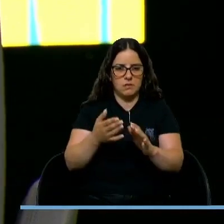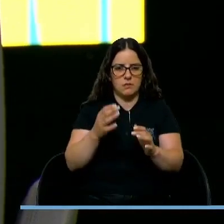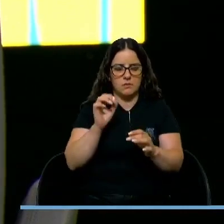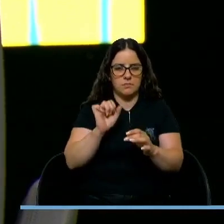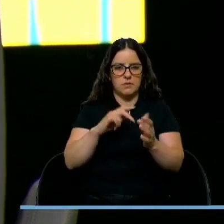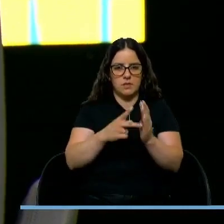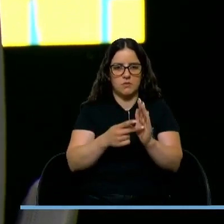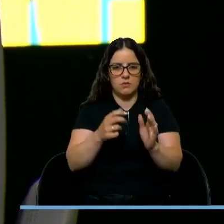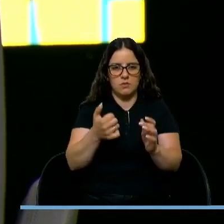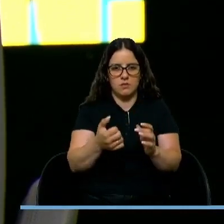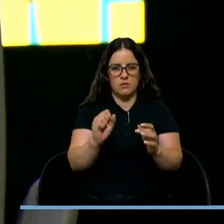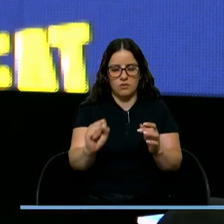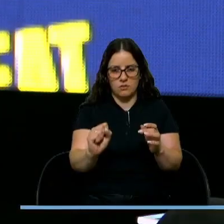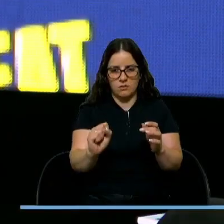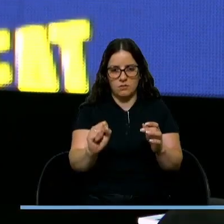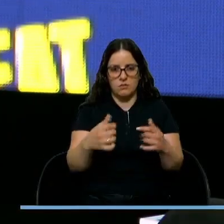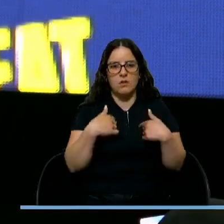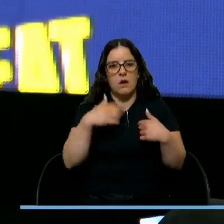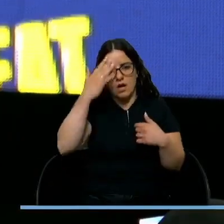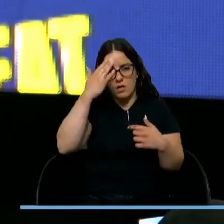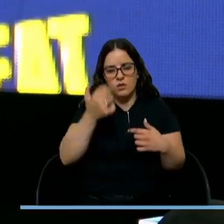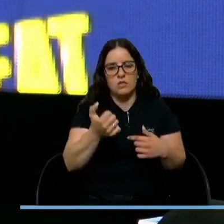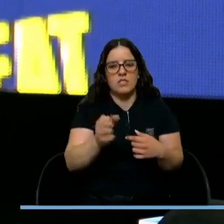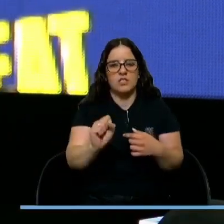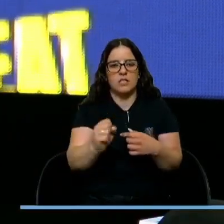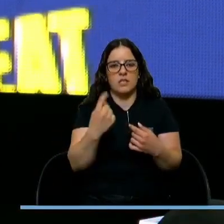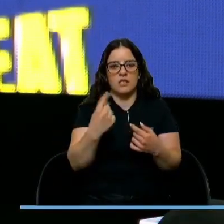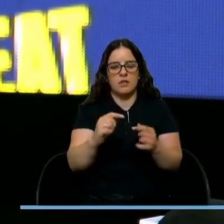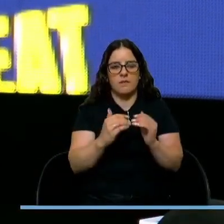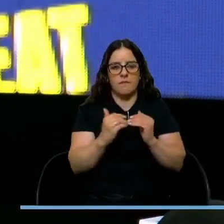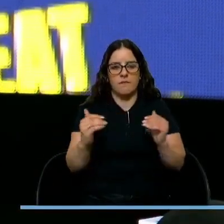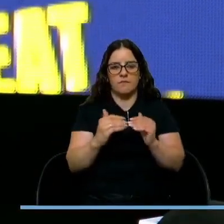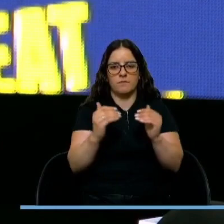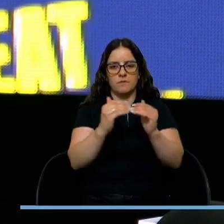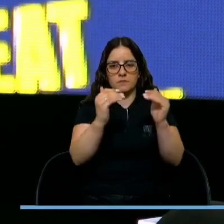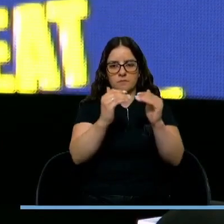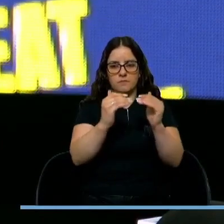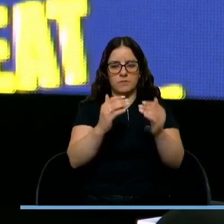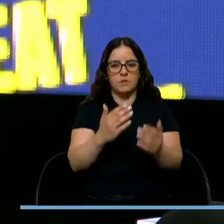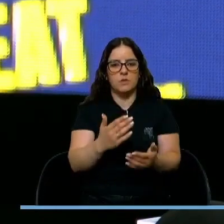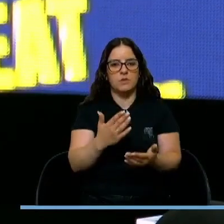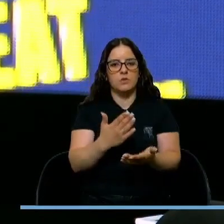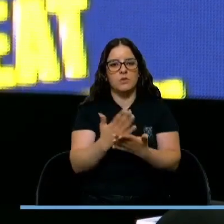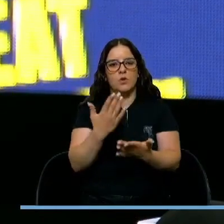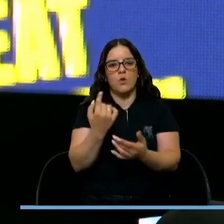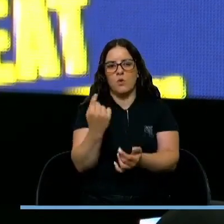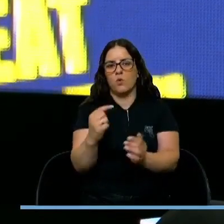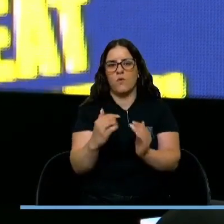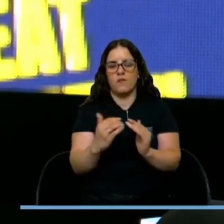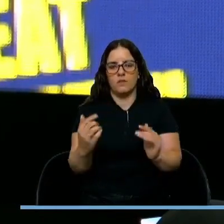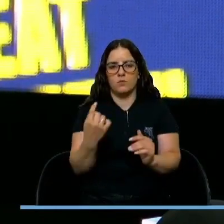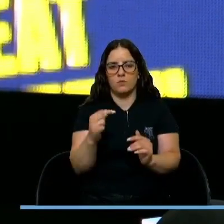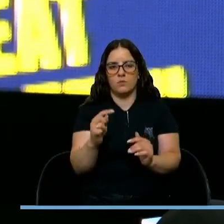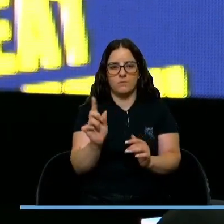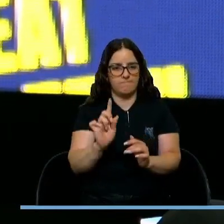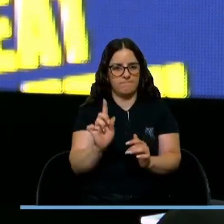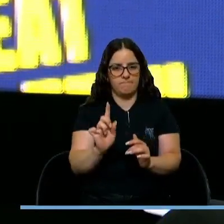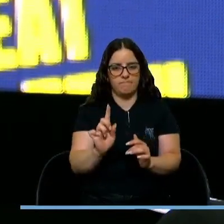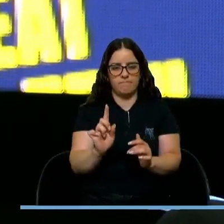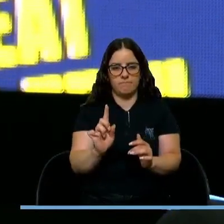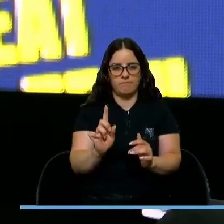technology in 5G? I think 5G has several phases.